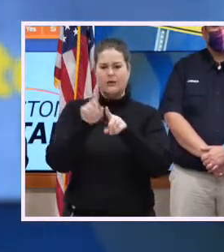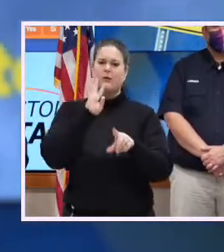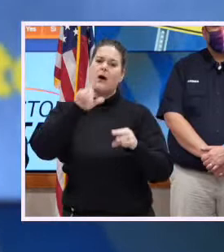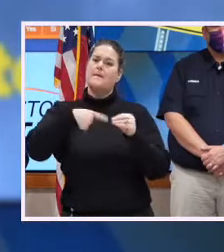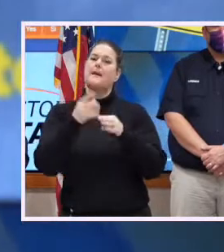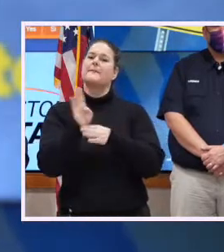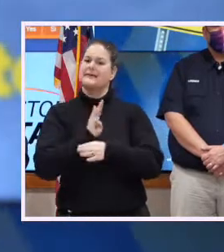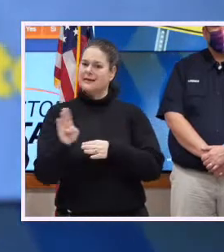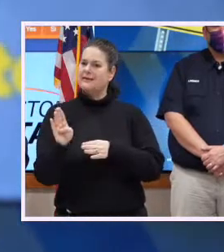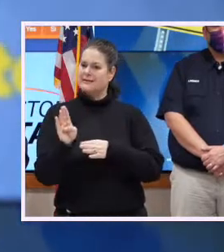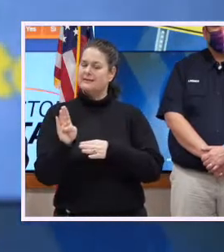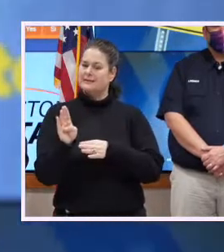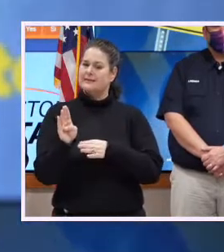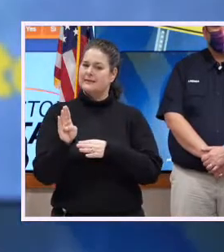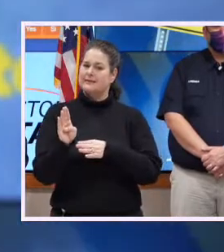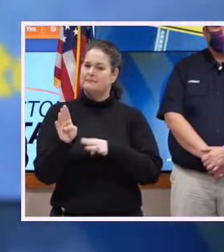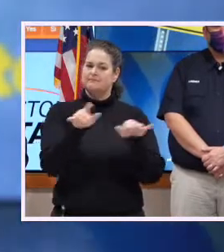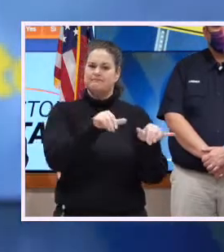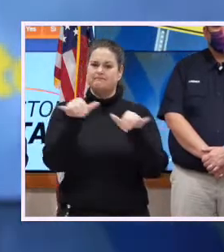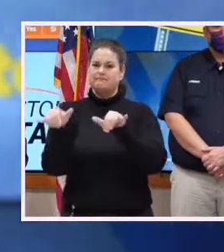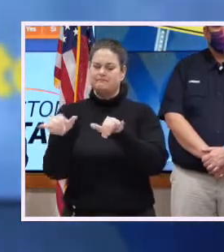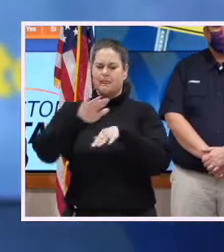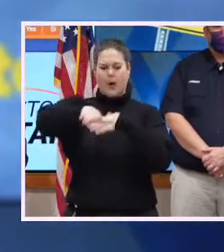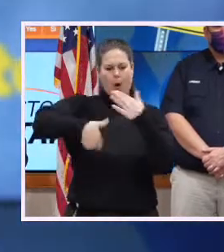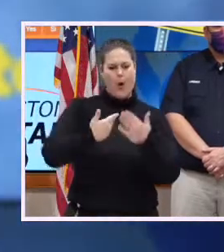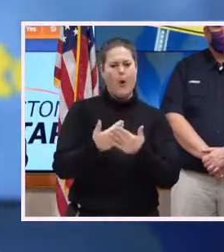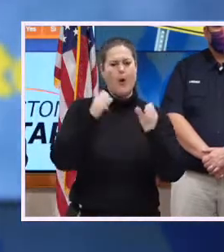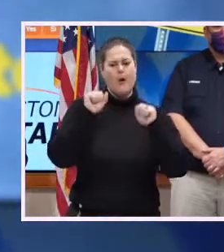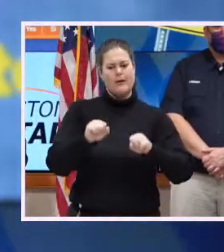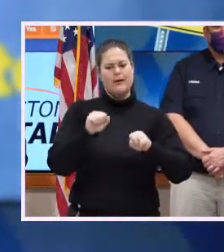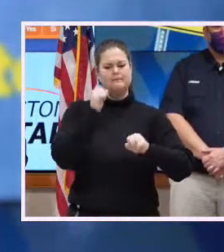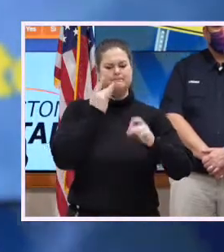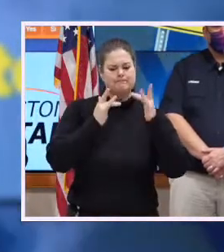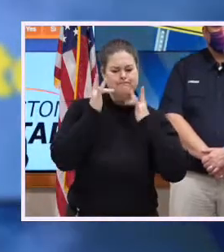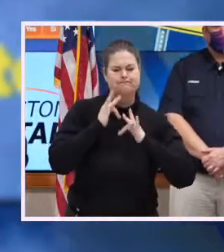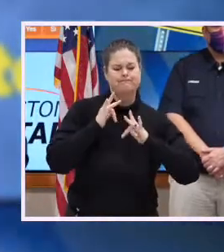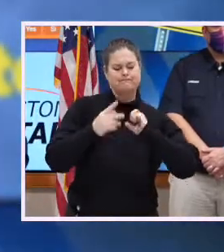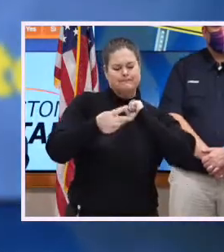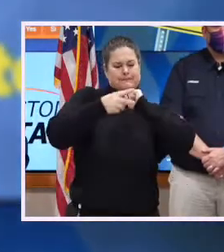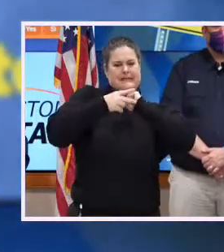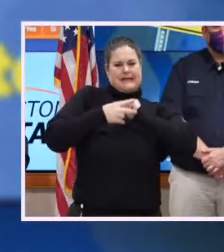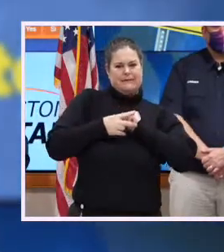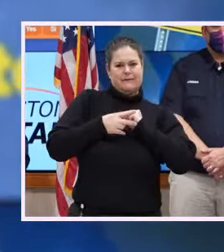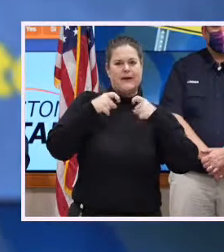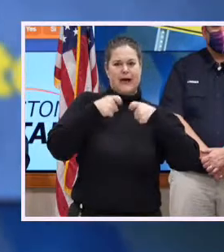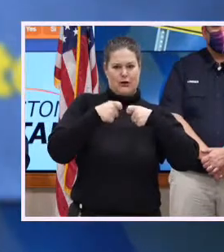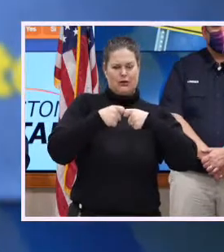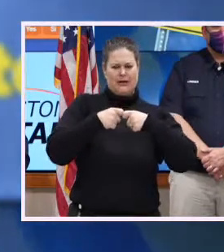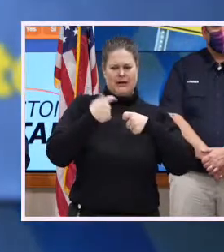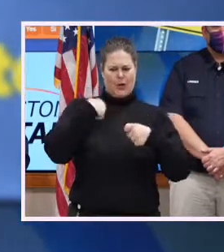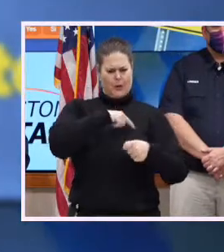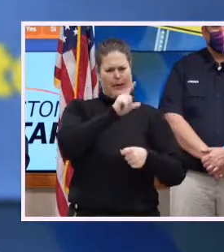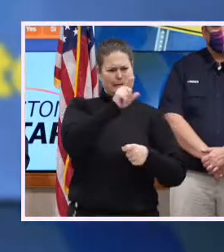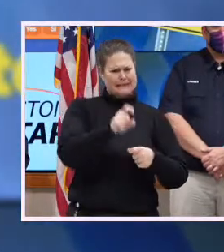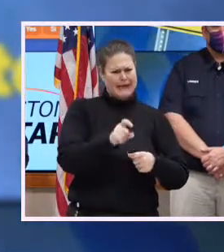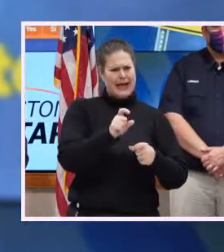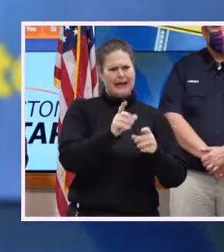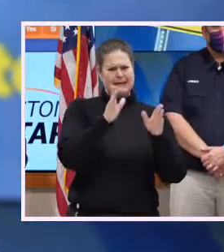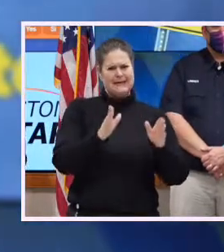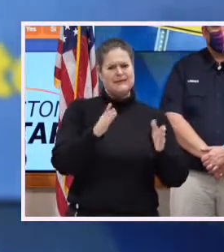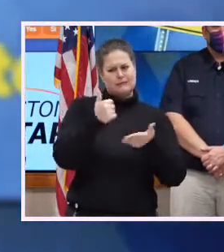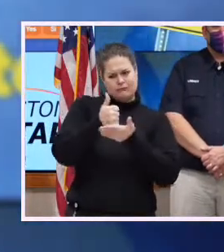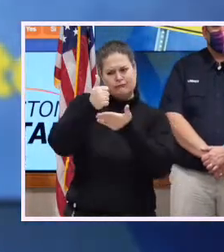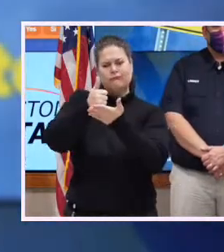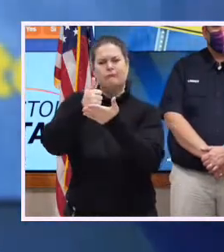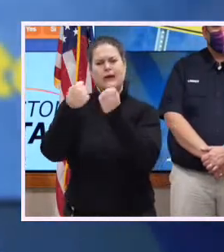owners as well. We can all pitch in, as we're used to do, Texans helping Texans, so that we don't have to take